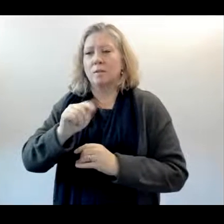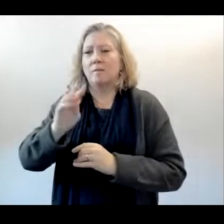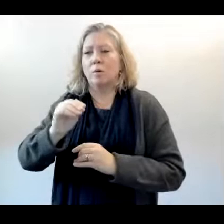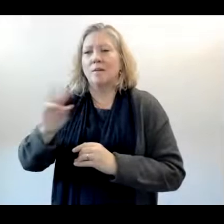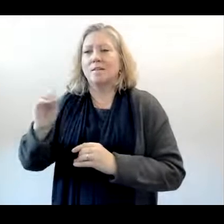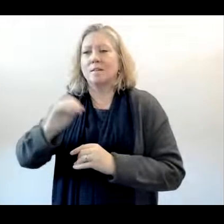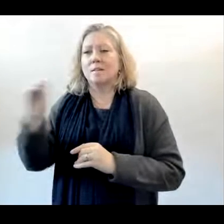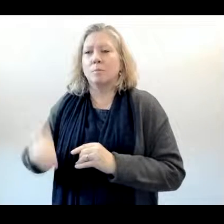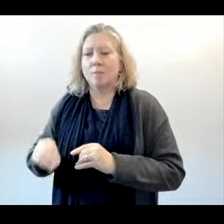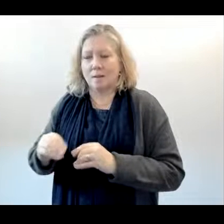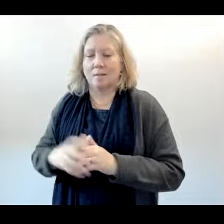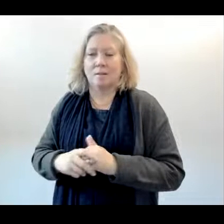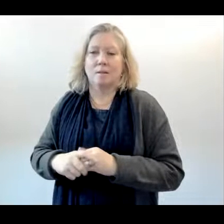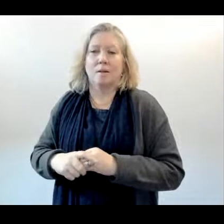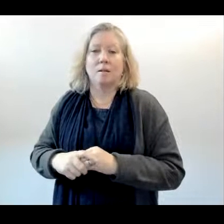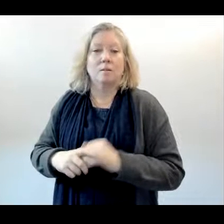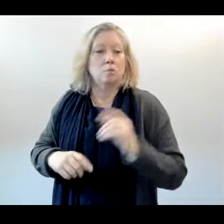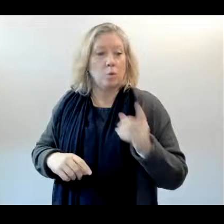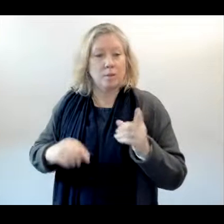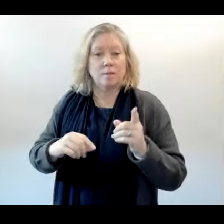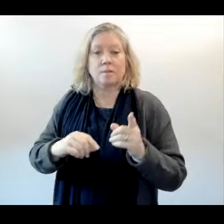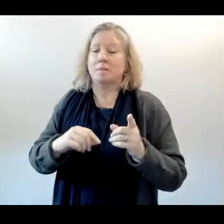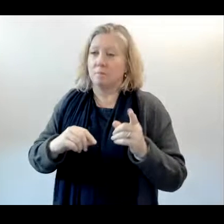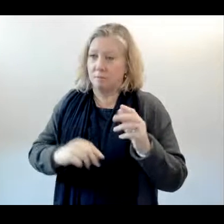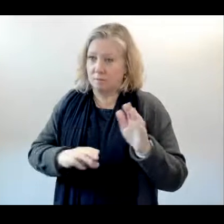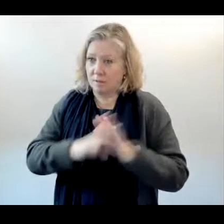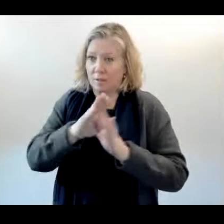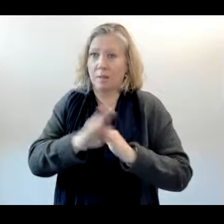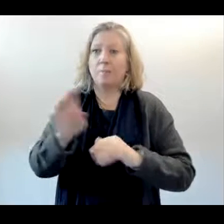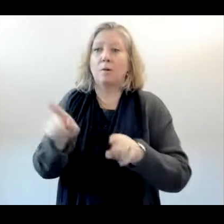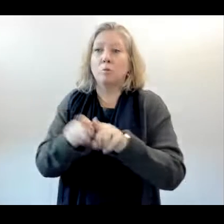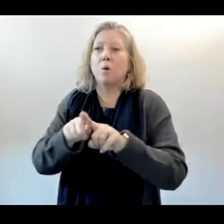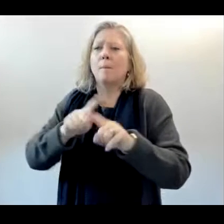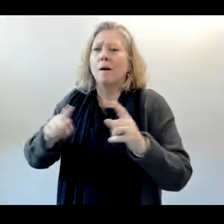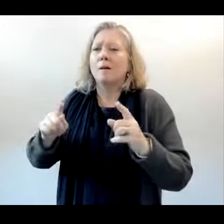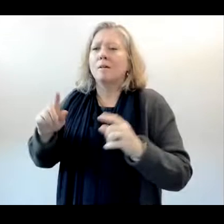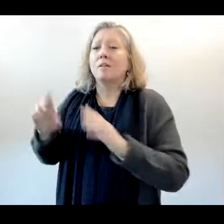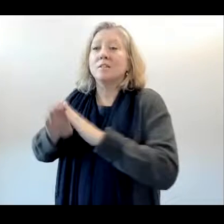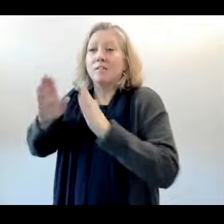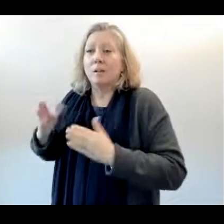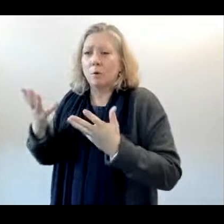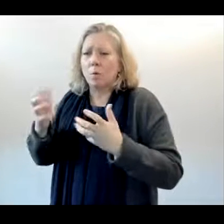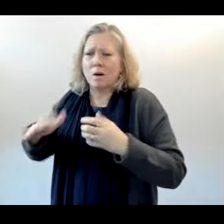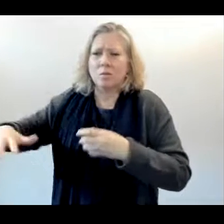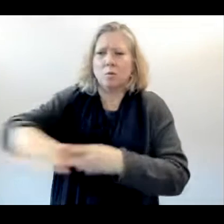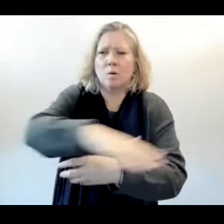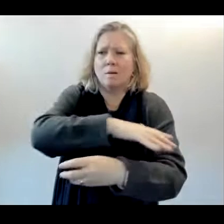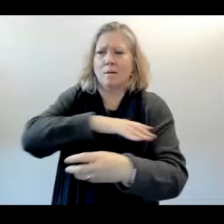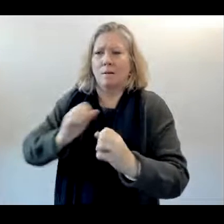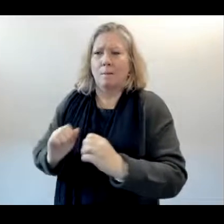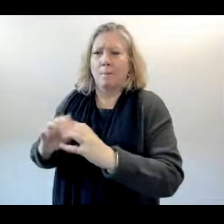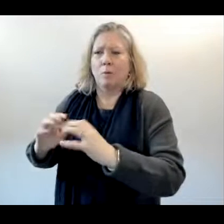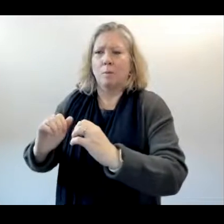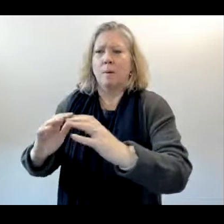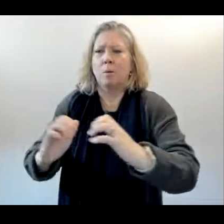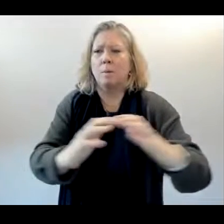school. The developer also has the intention of improving the surrounding area by building 4 new townhouses, as